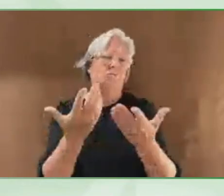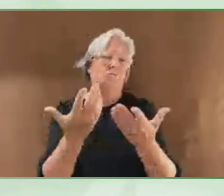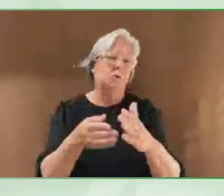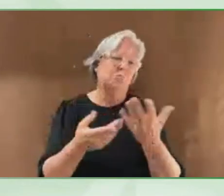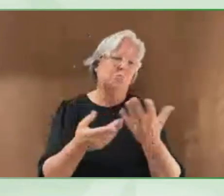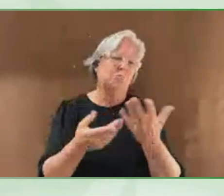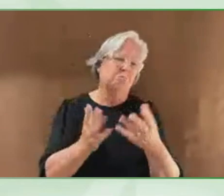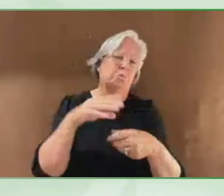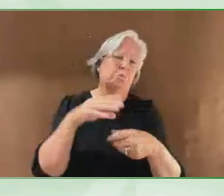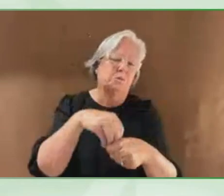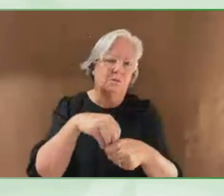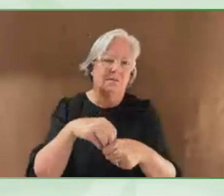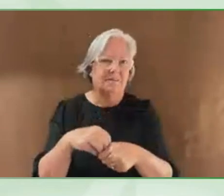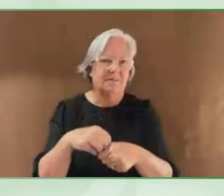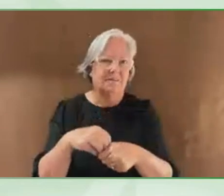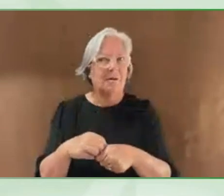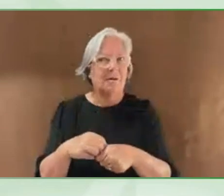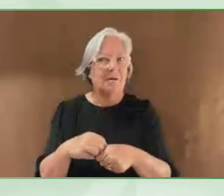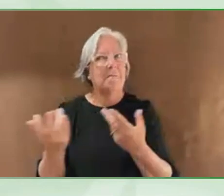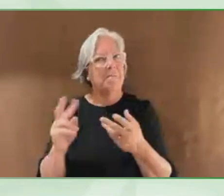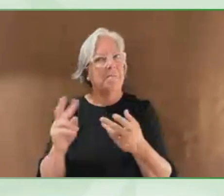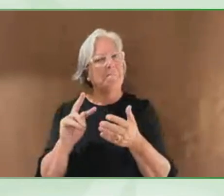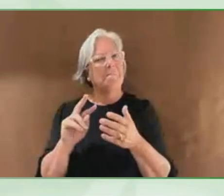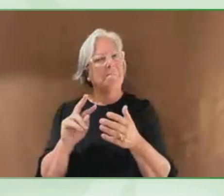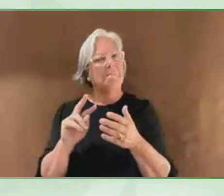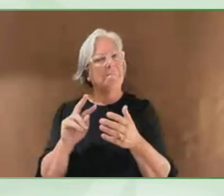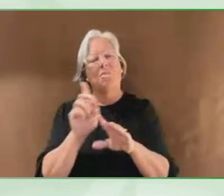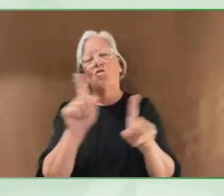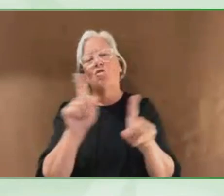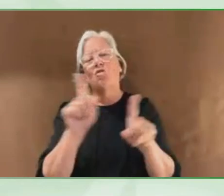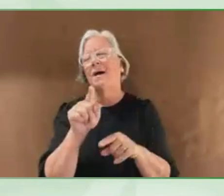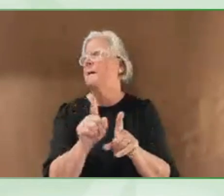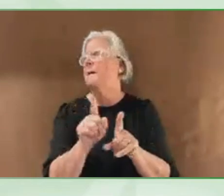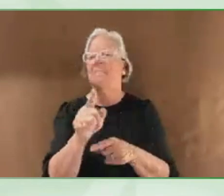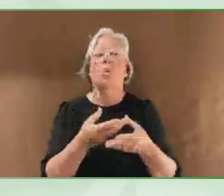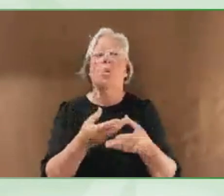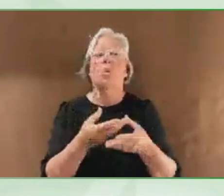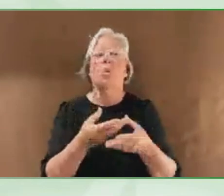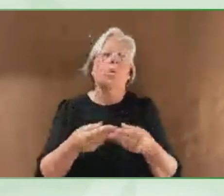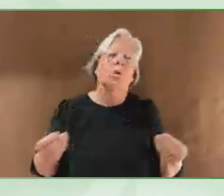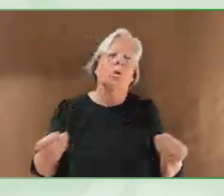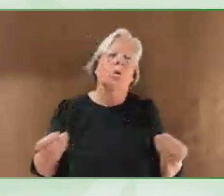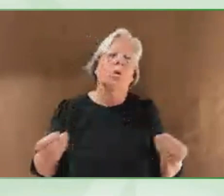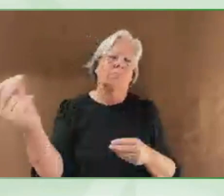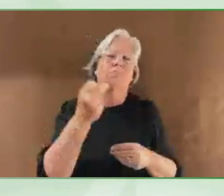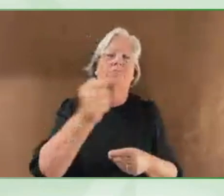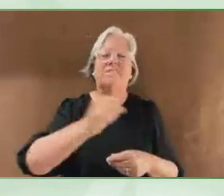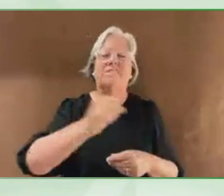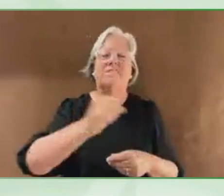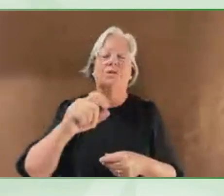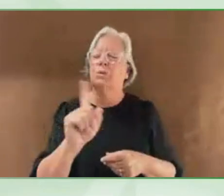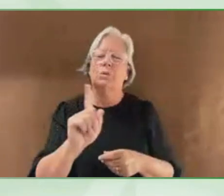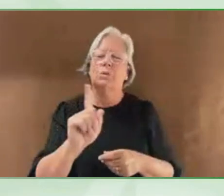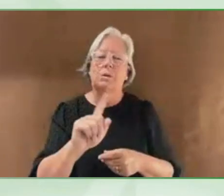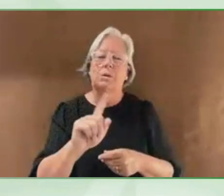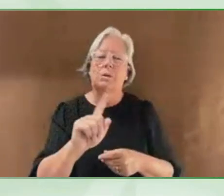So it doesn't solve things overnight, but what it does do is start building that culture where your next generation of executives are